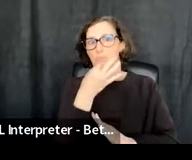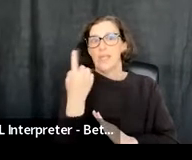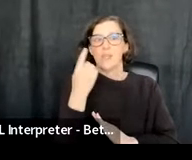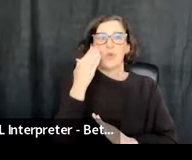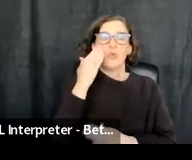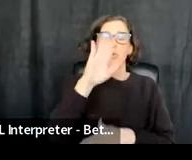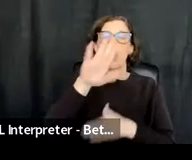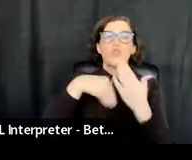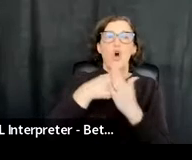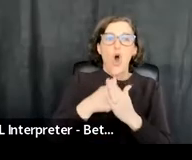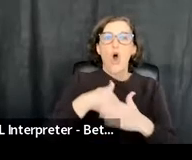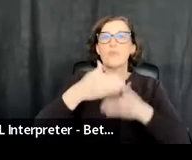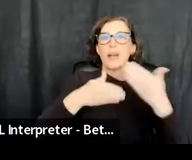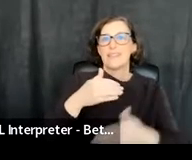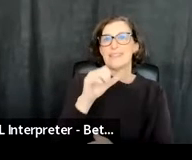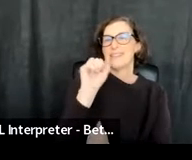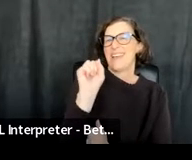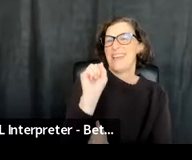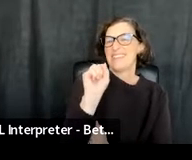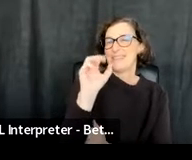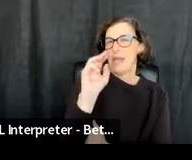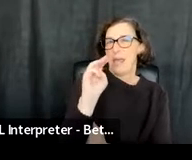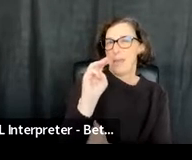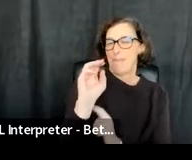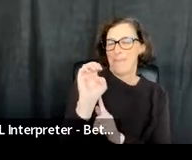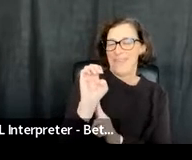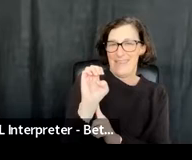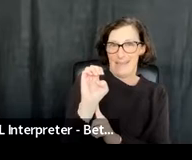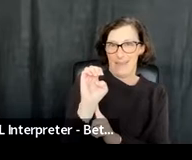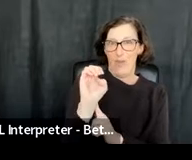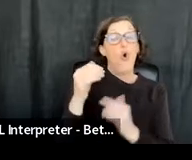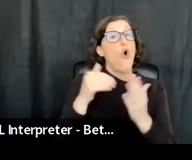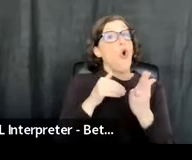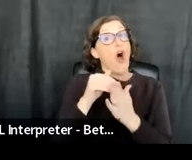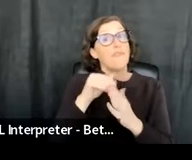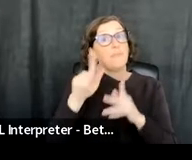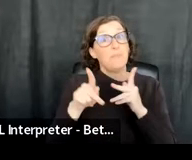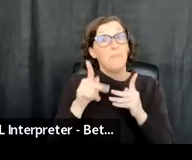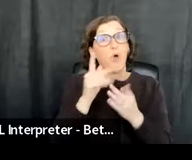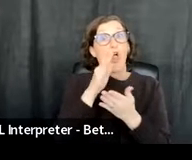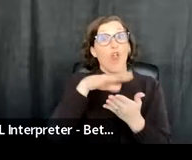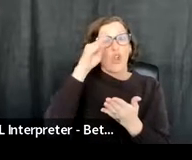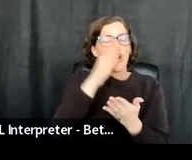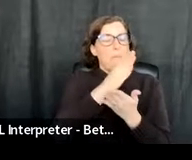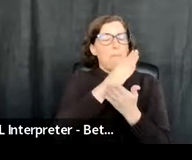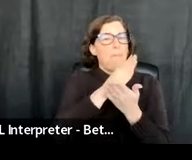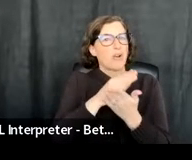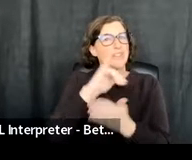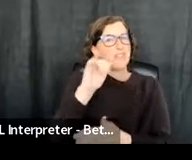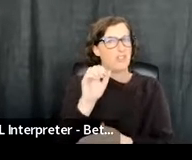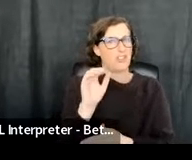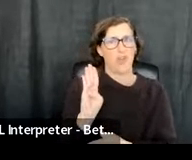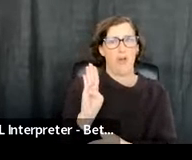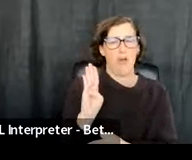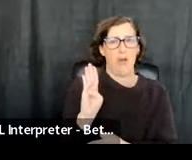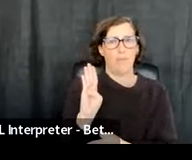this is important is because often people learn pieces of a job based on